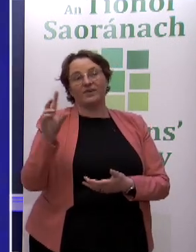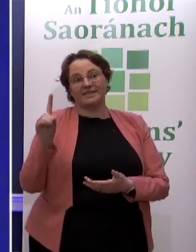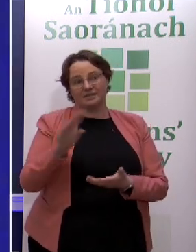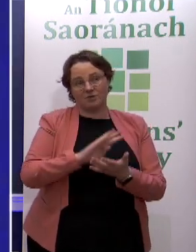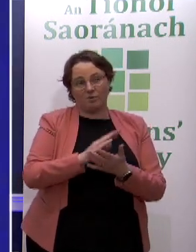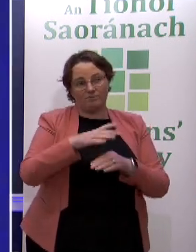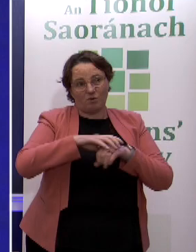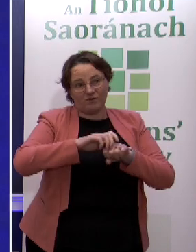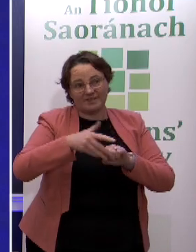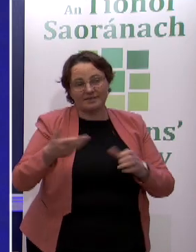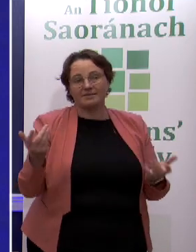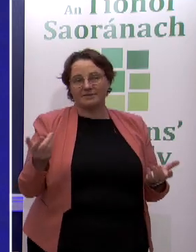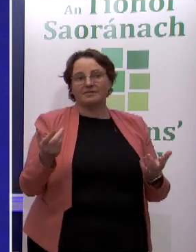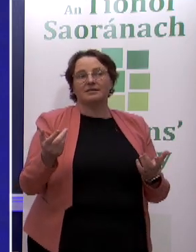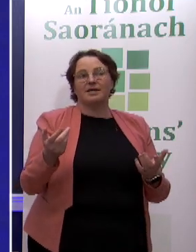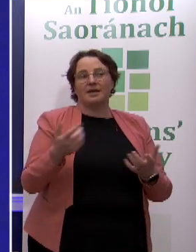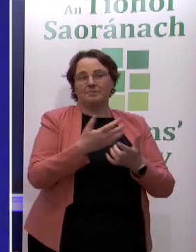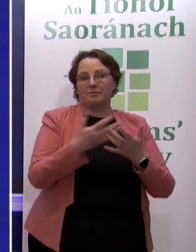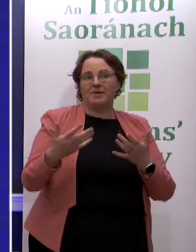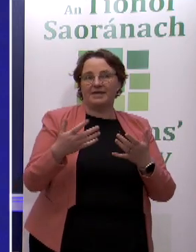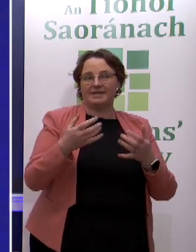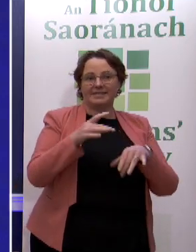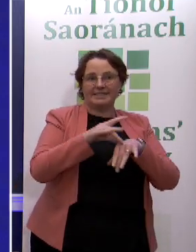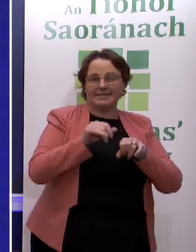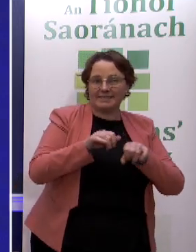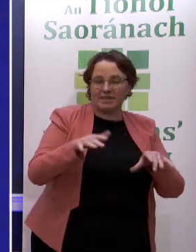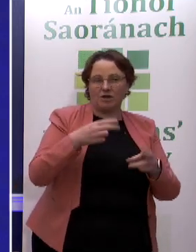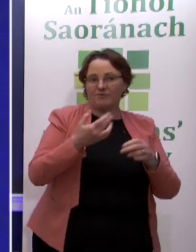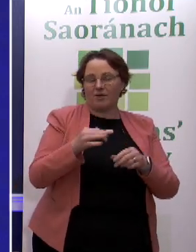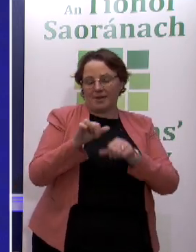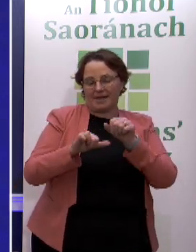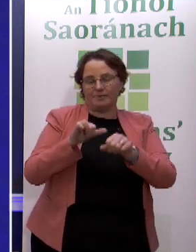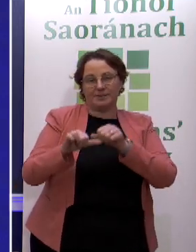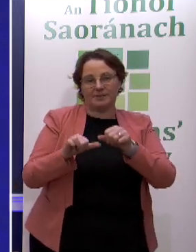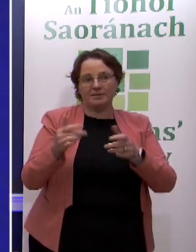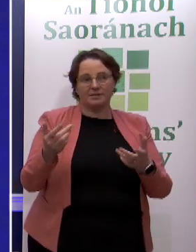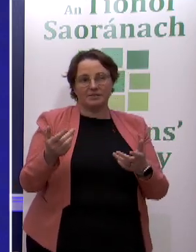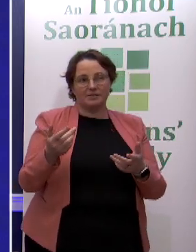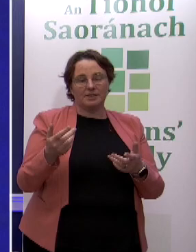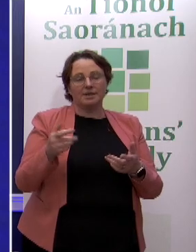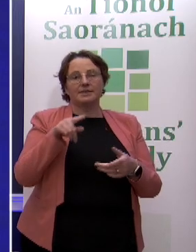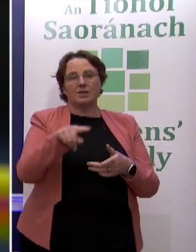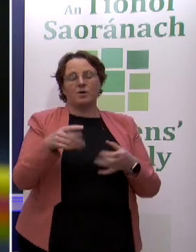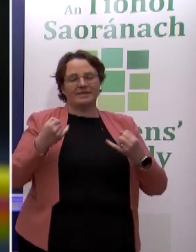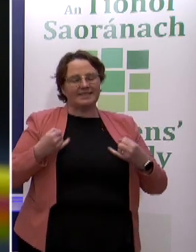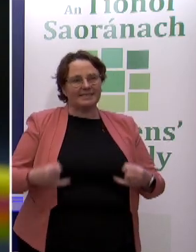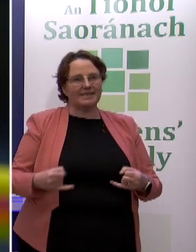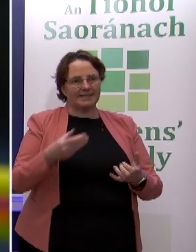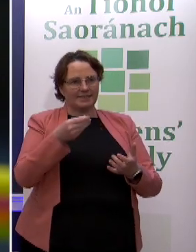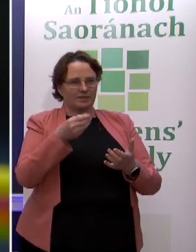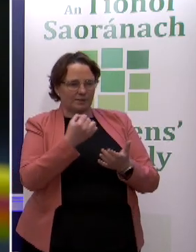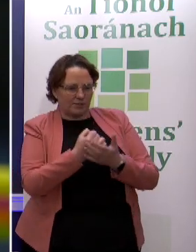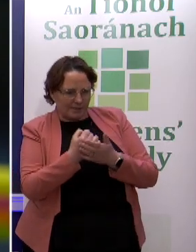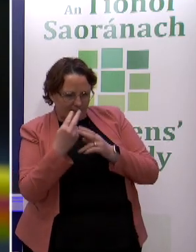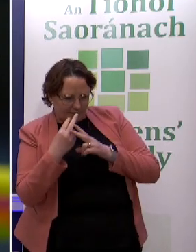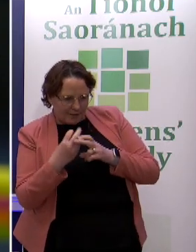all new diseases in the past 10 years have come from animals. And this has been predicted by disease ecologists for decades, that